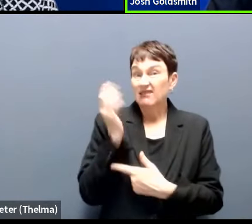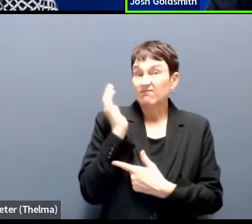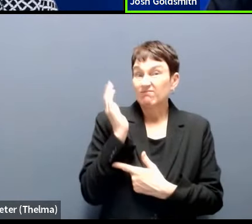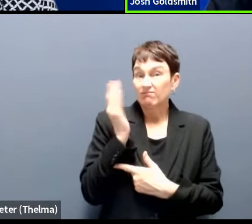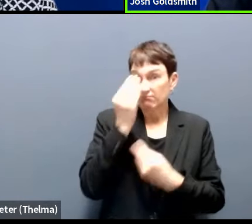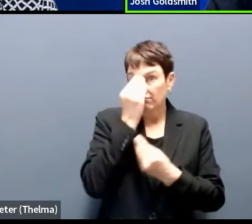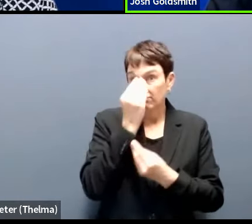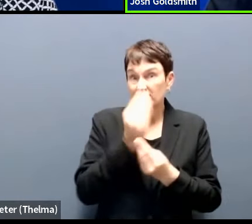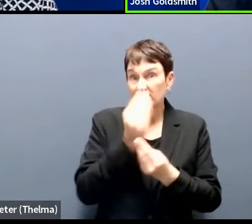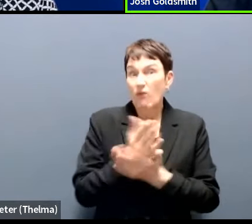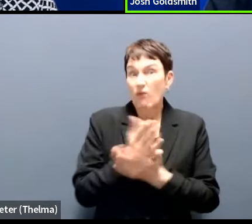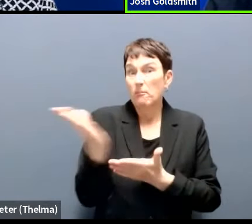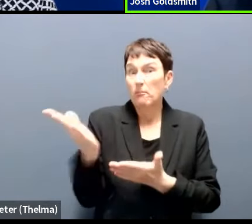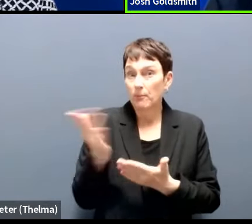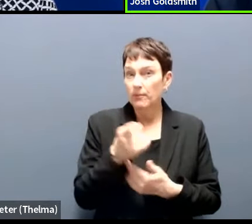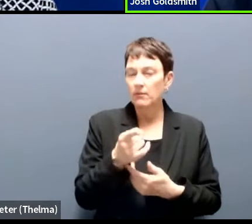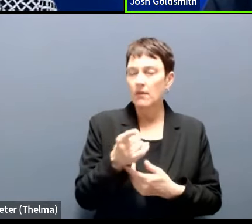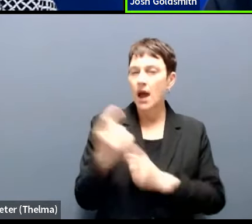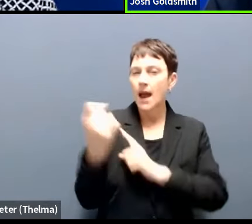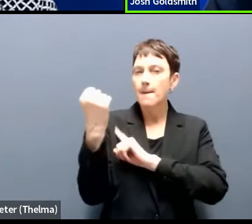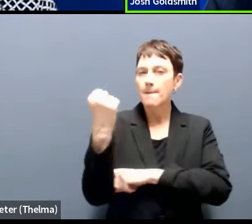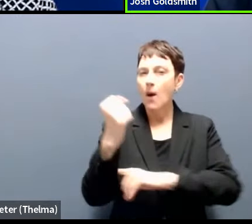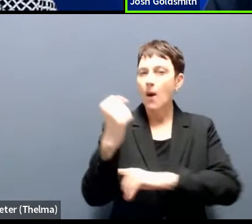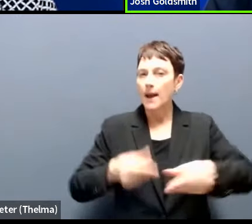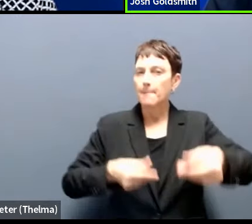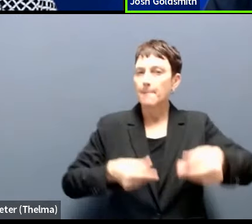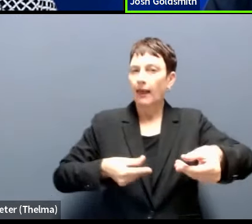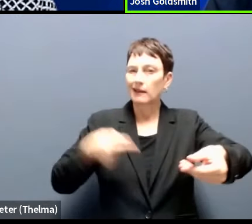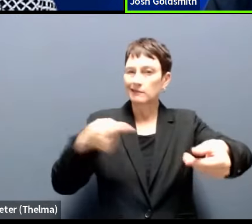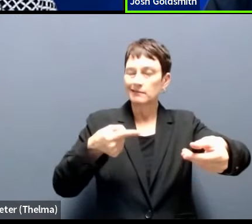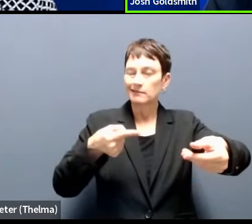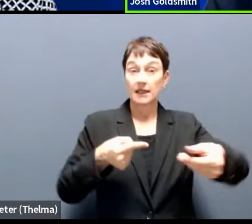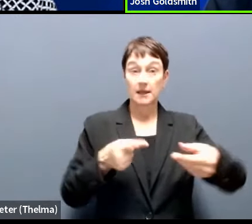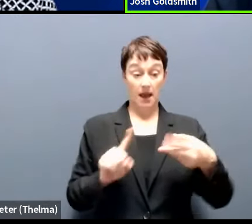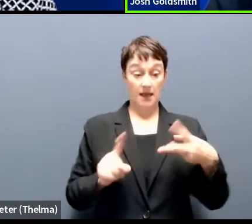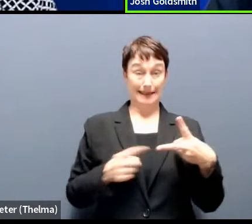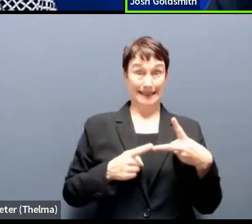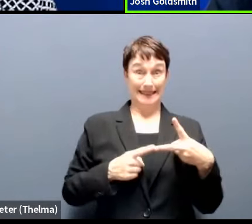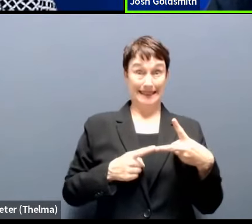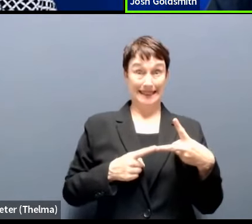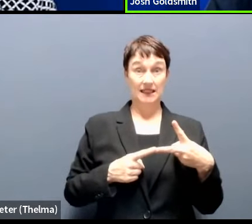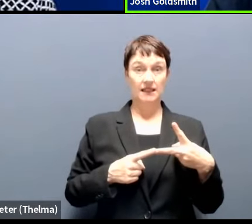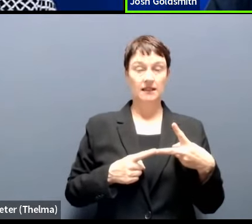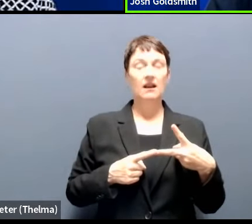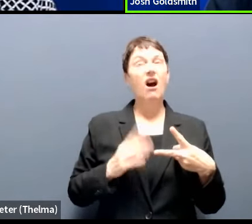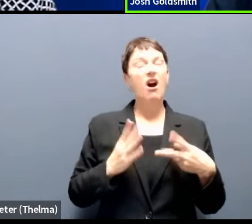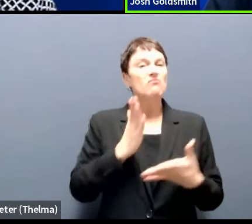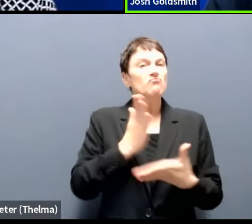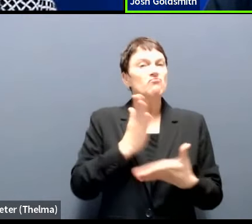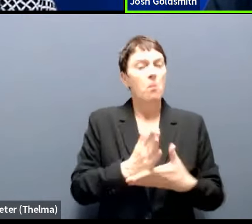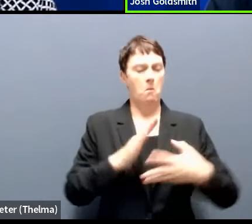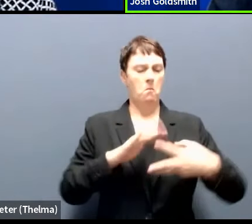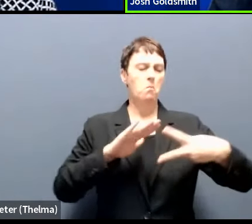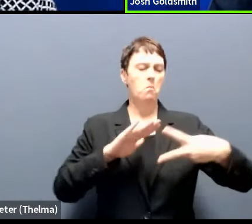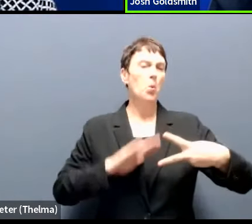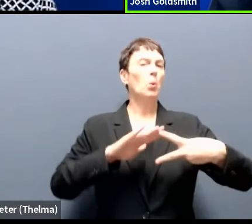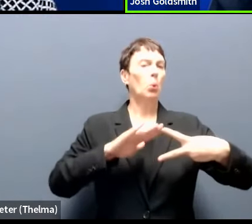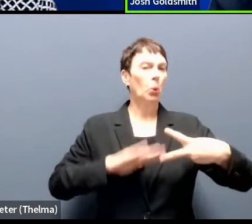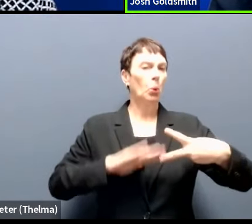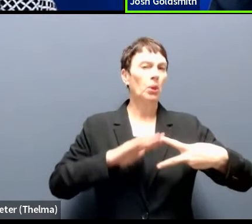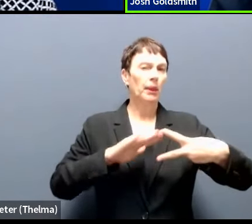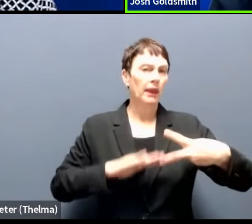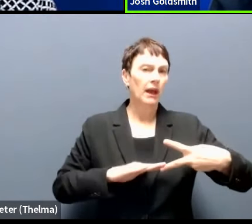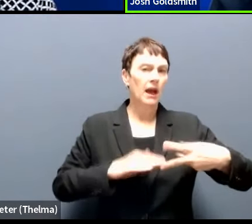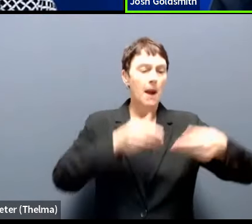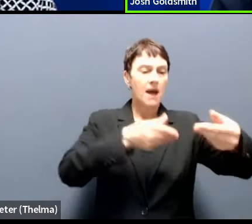just mention that the premium version of that both versions of the Power Pack, the